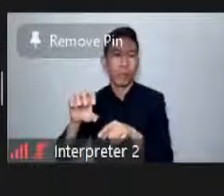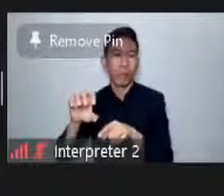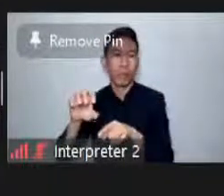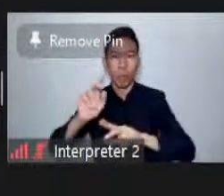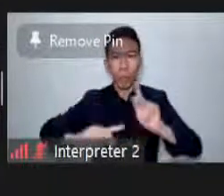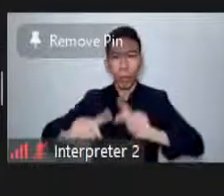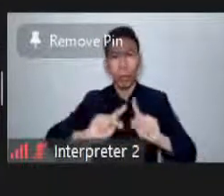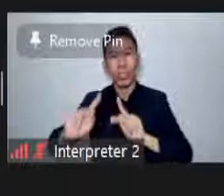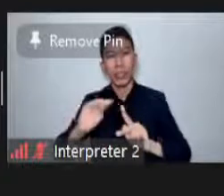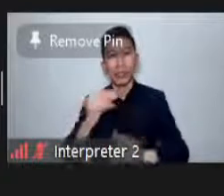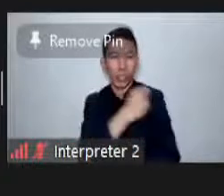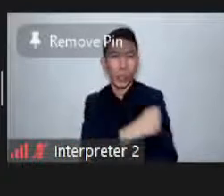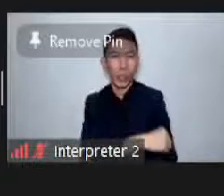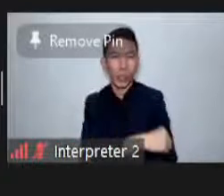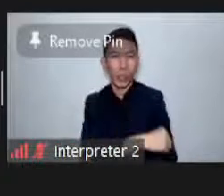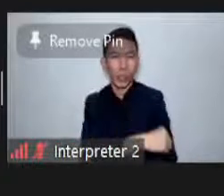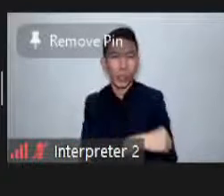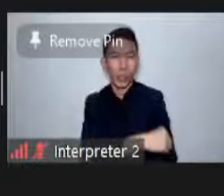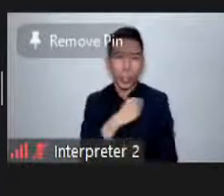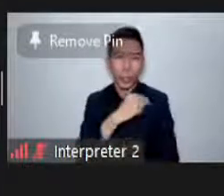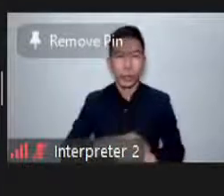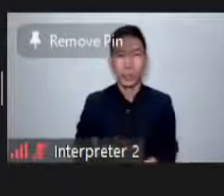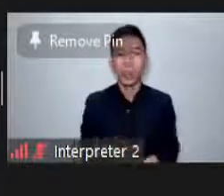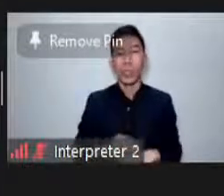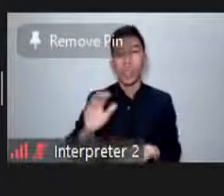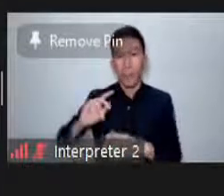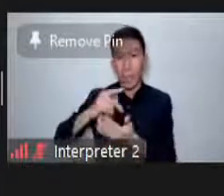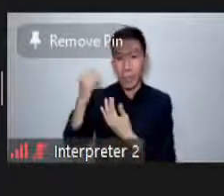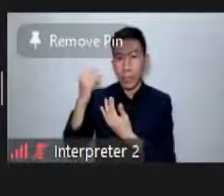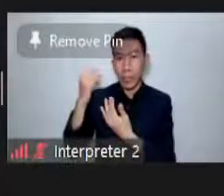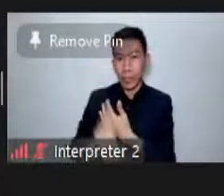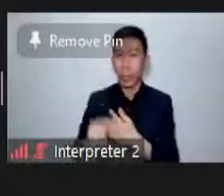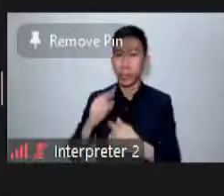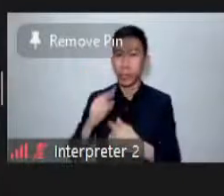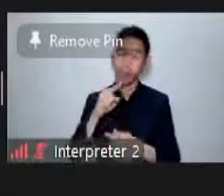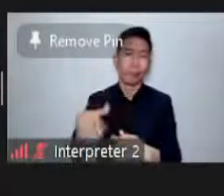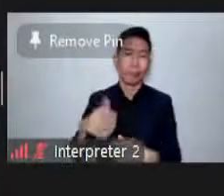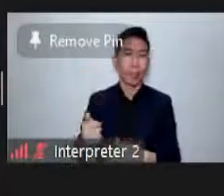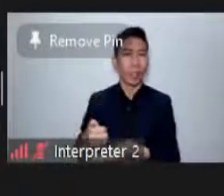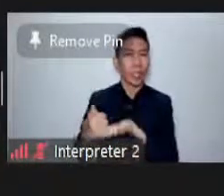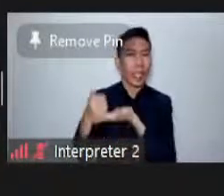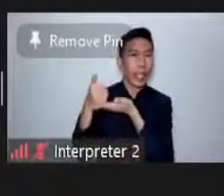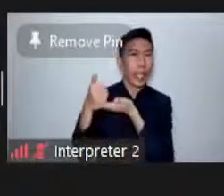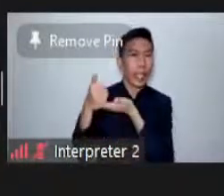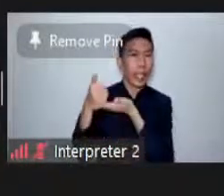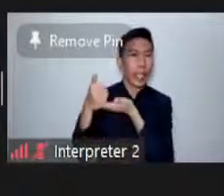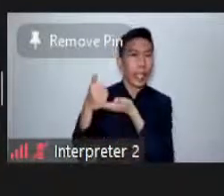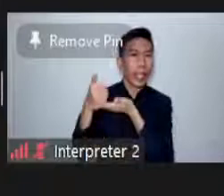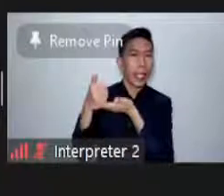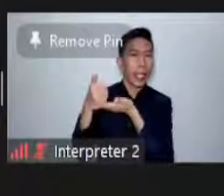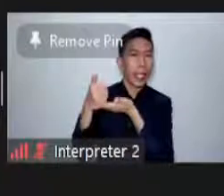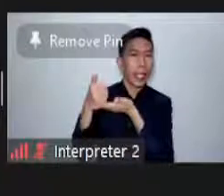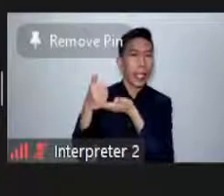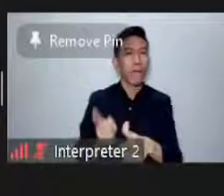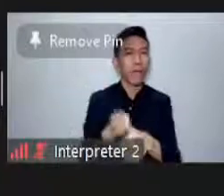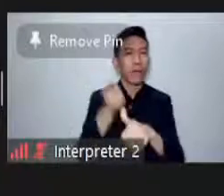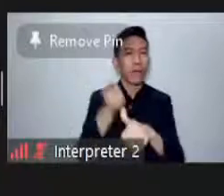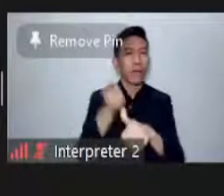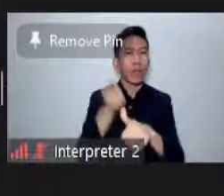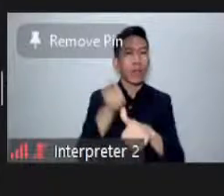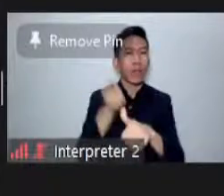The output of this project will be a big help in the establishment of our first ever National Cancer